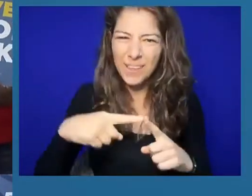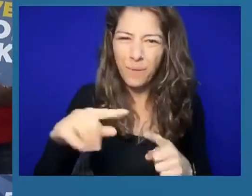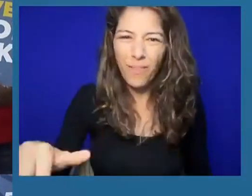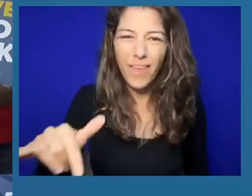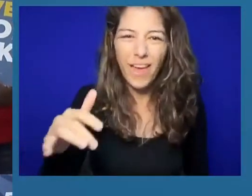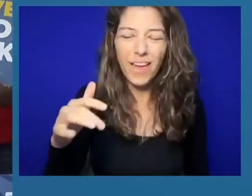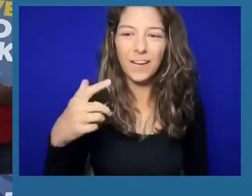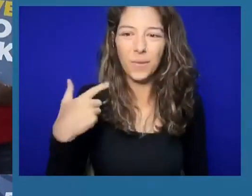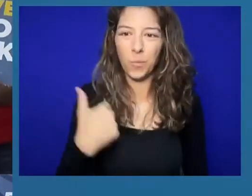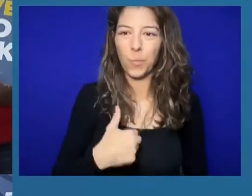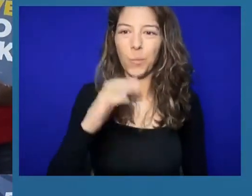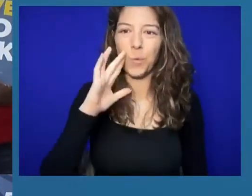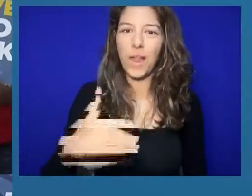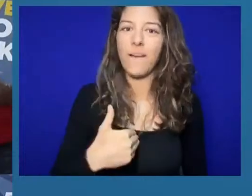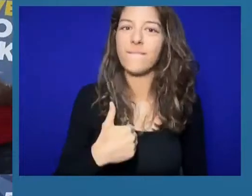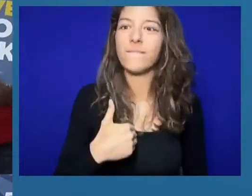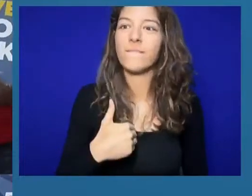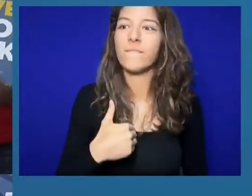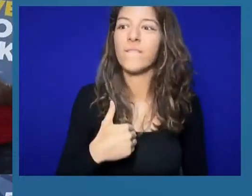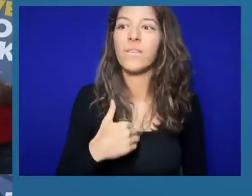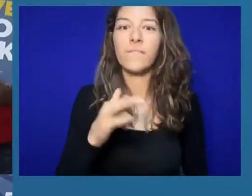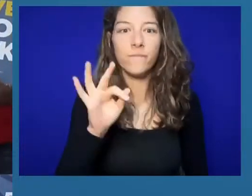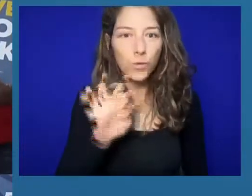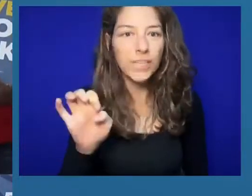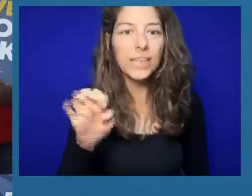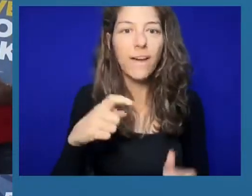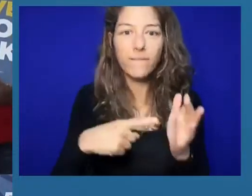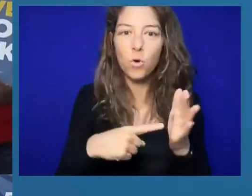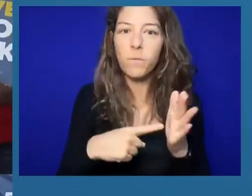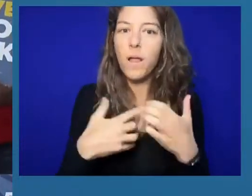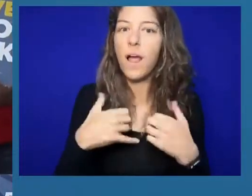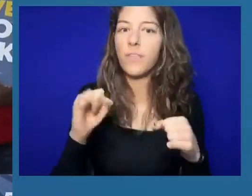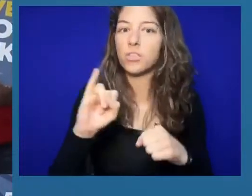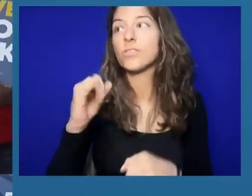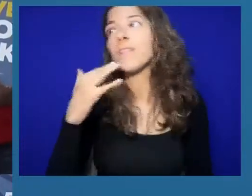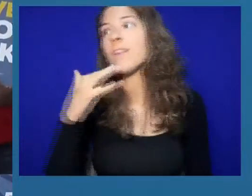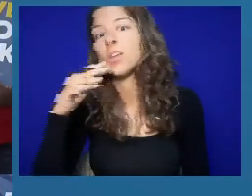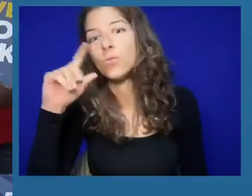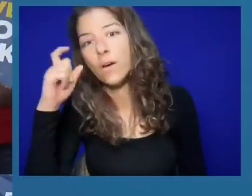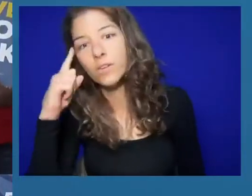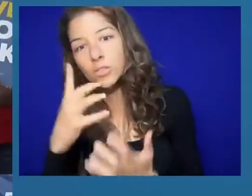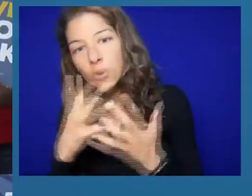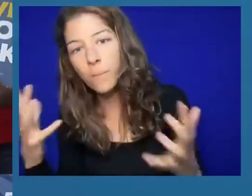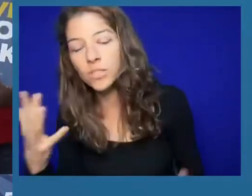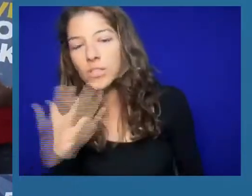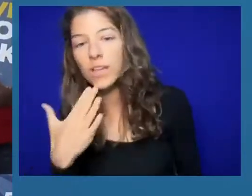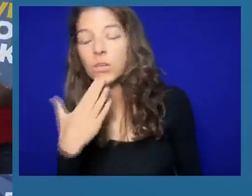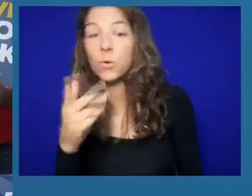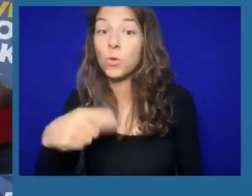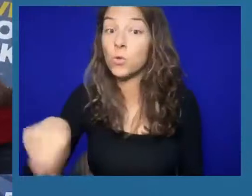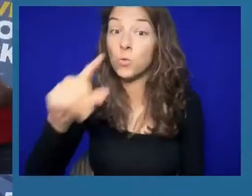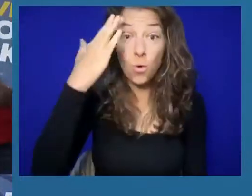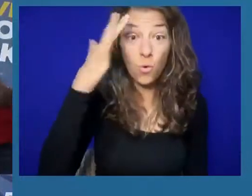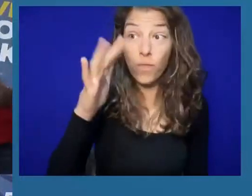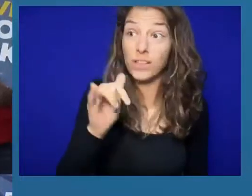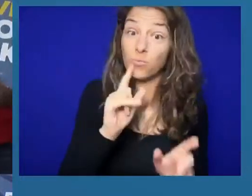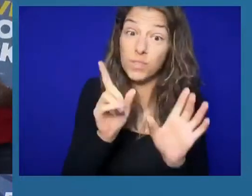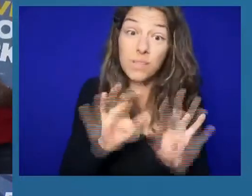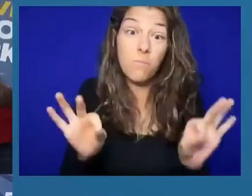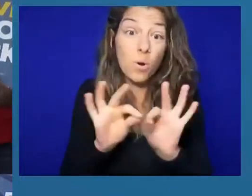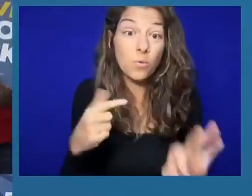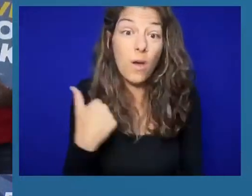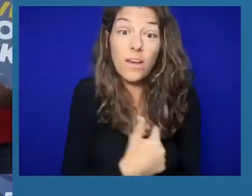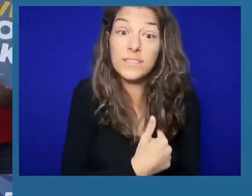We're gonna have free or affordable health insurance. Thank you, Governor. Thank you so much. You guys don't know how important that is. You're gonna have